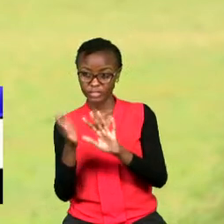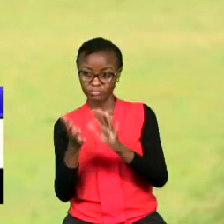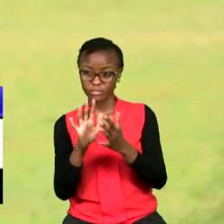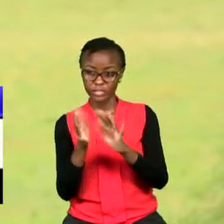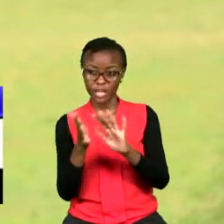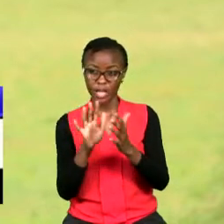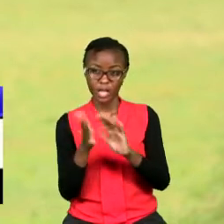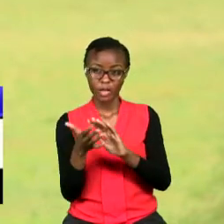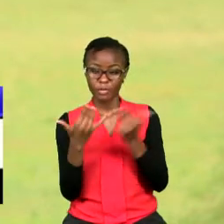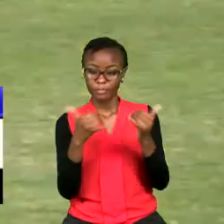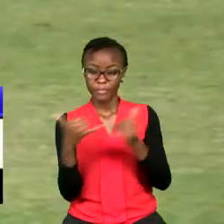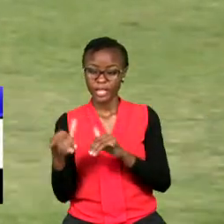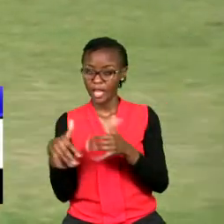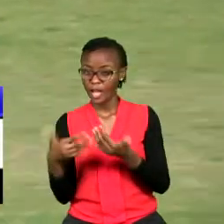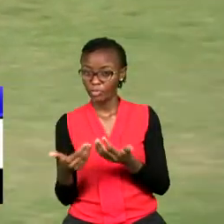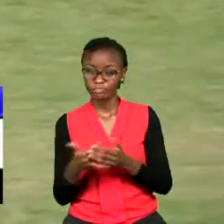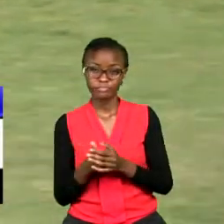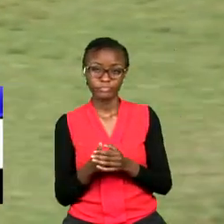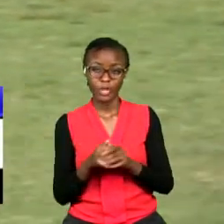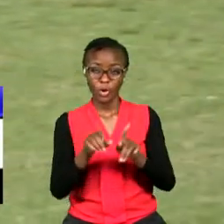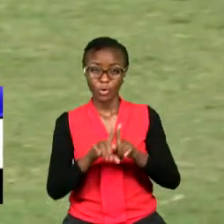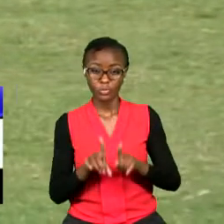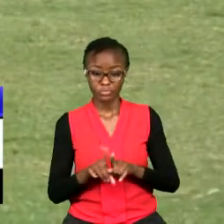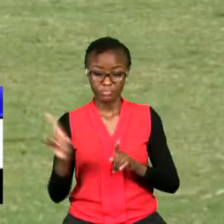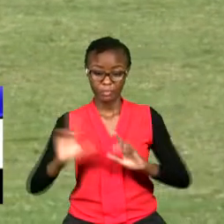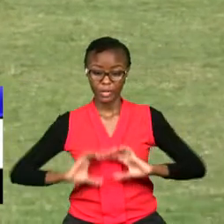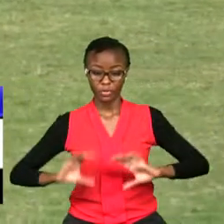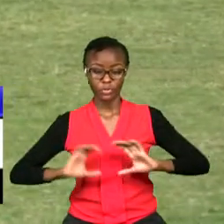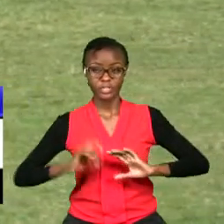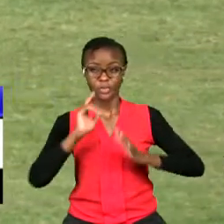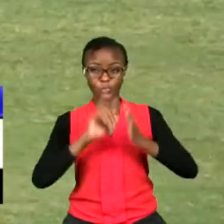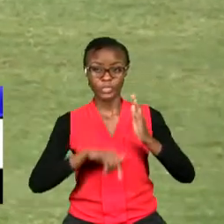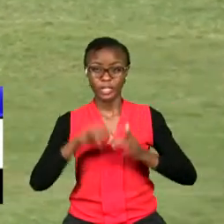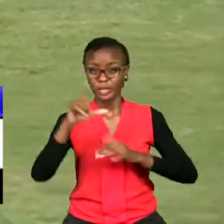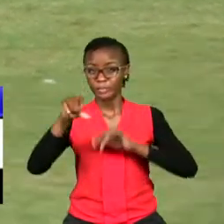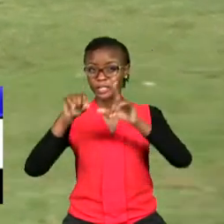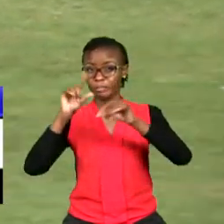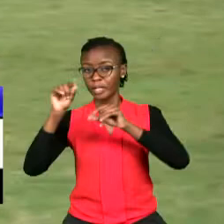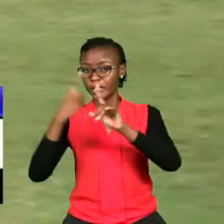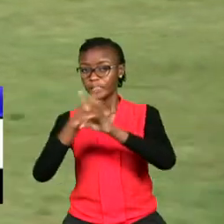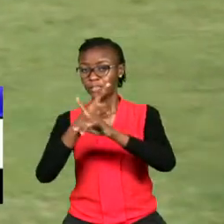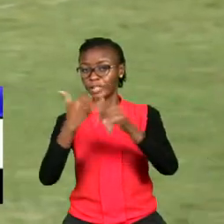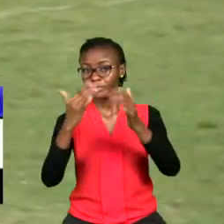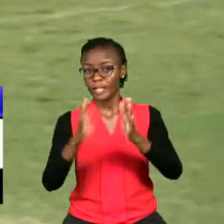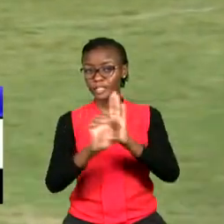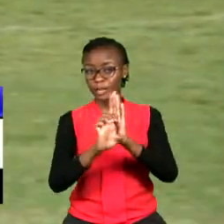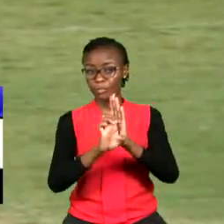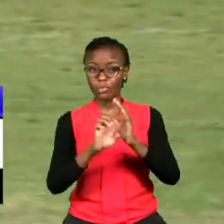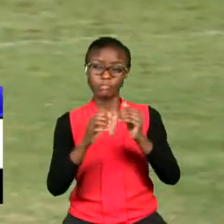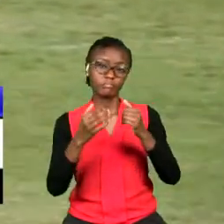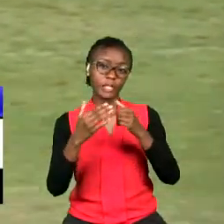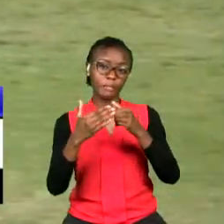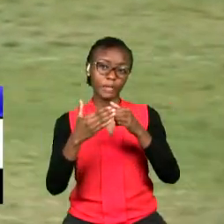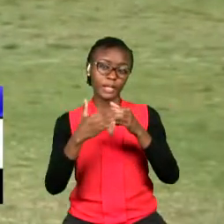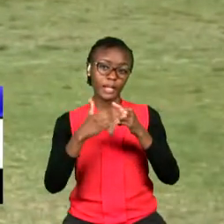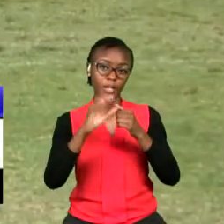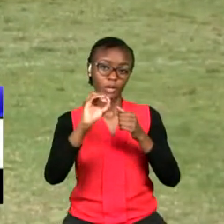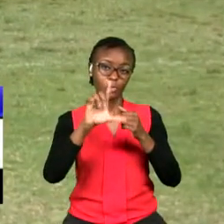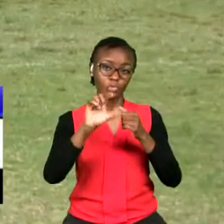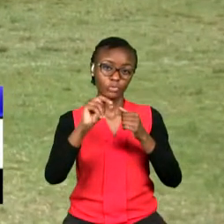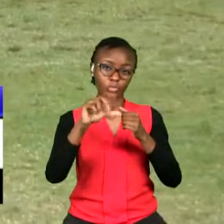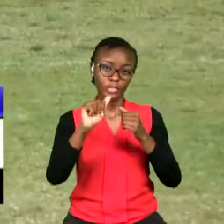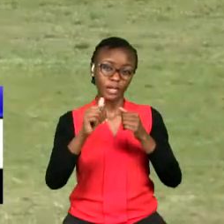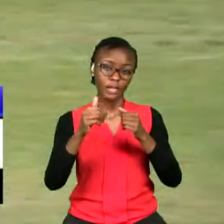the field, what the boys will do. FIRAT has also tapped into the international experience of skipper Michael Olunga, Spain-based